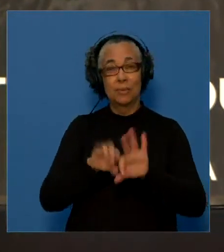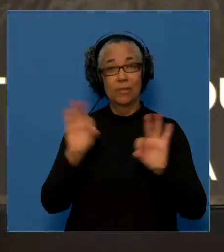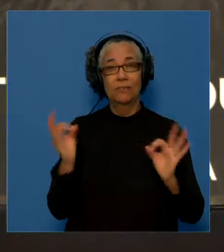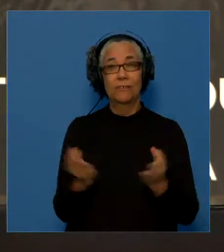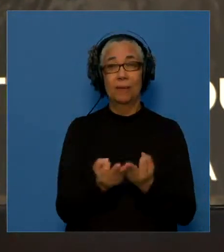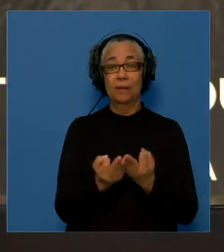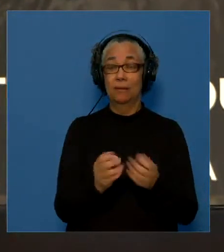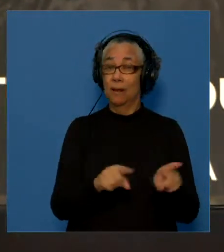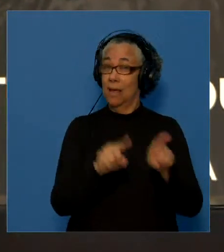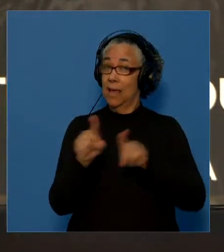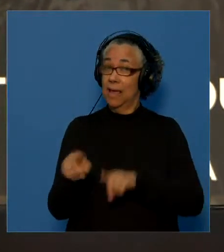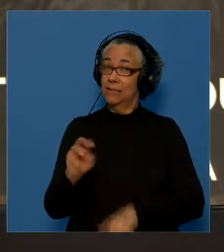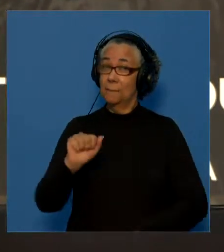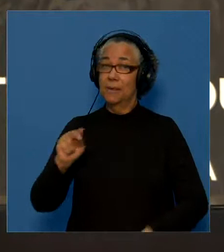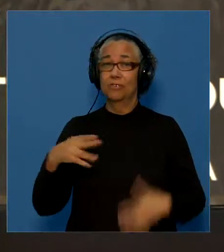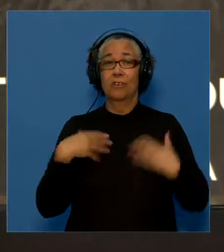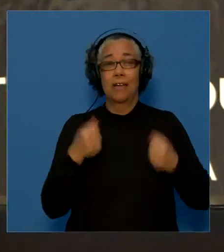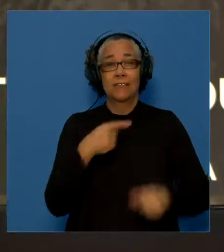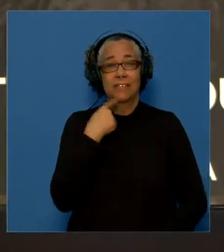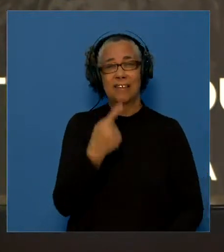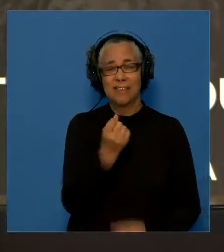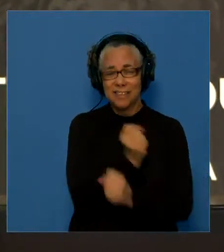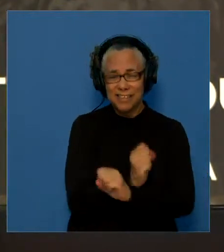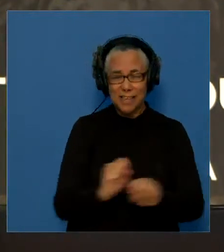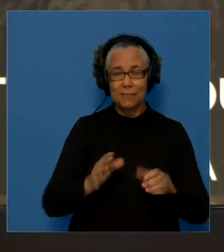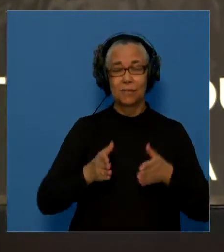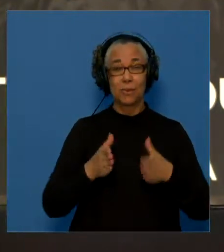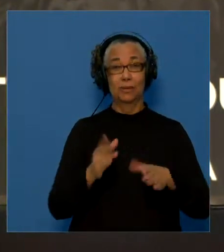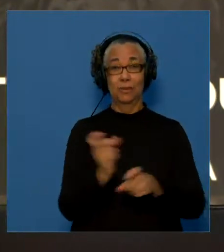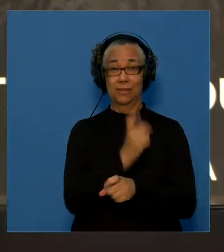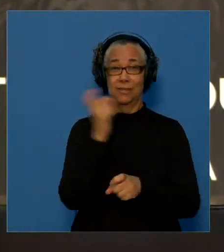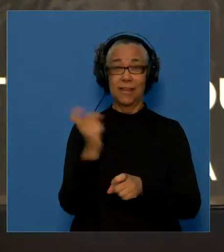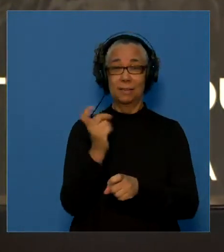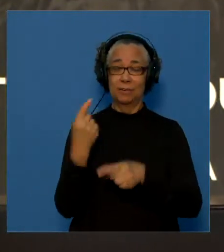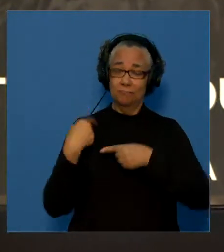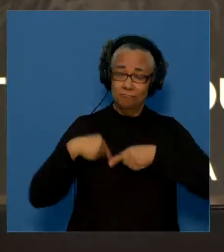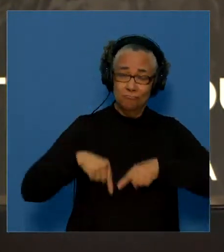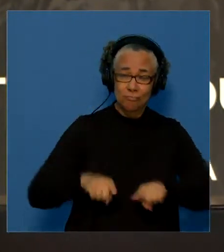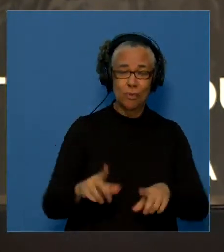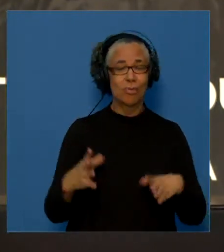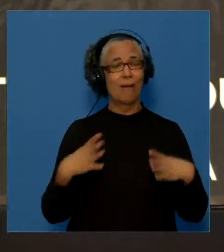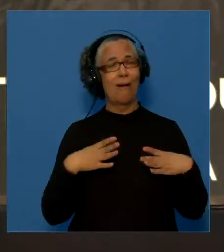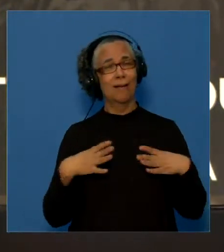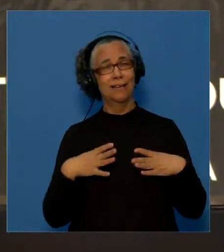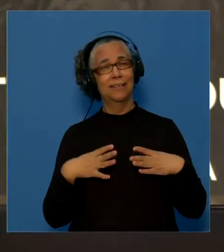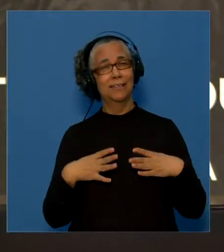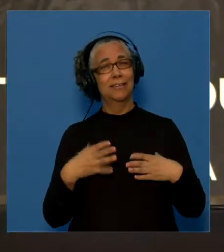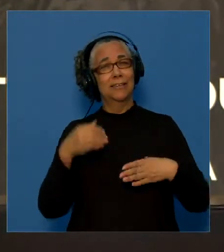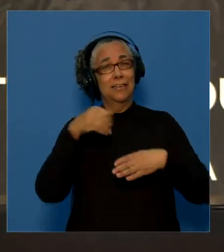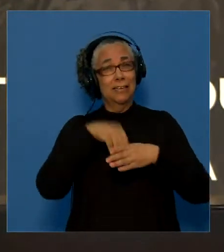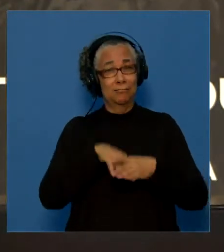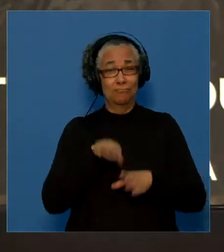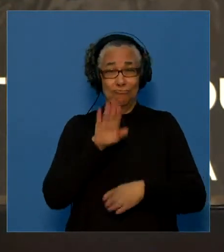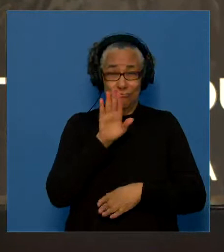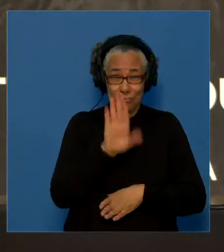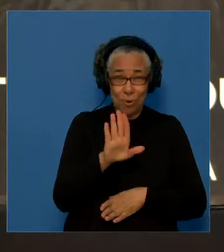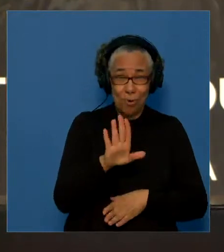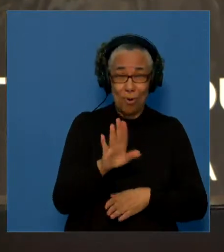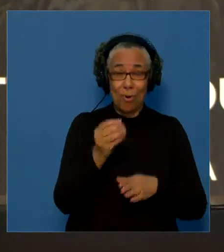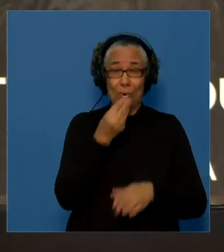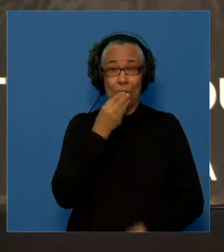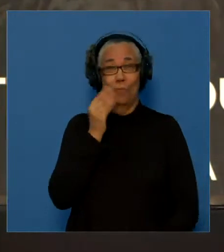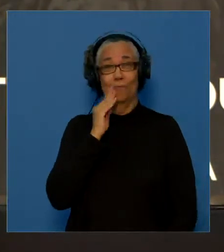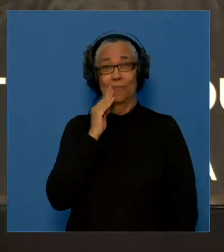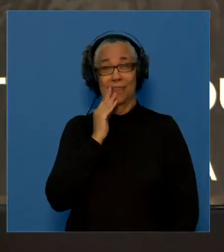Minister of Health said, the safest way to celebrate during this holiday season would be within your immediate household, practicing